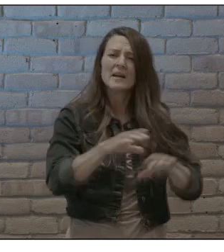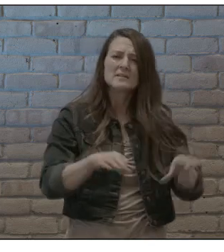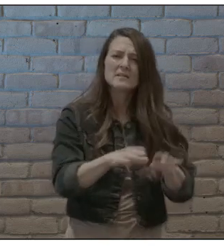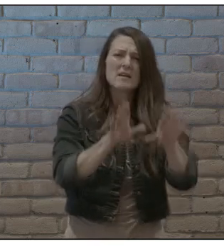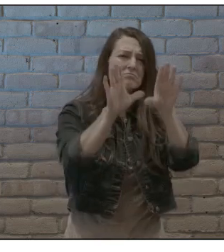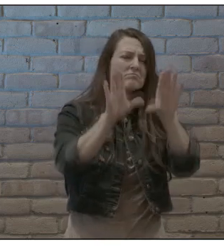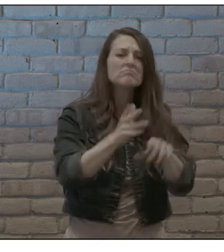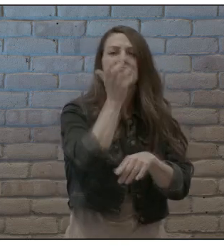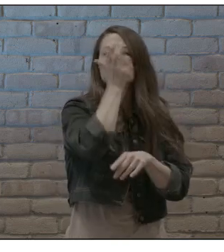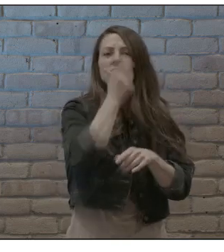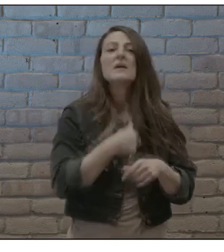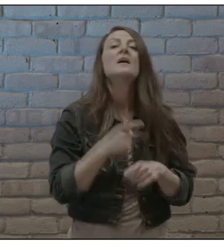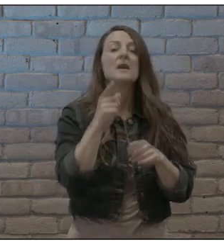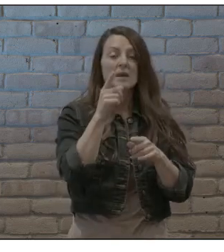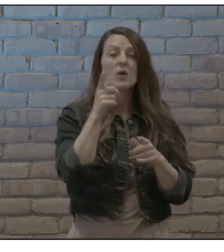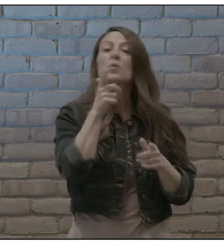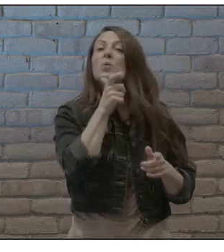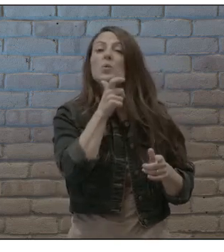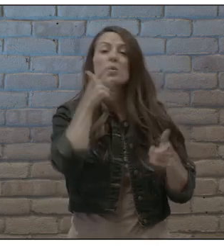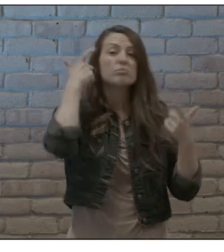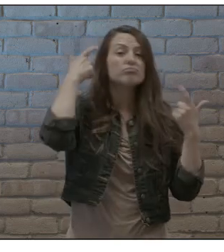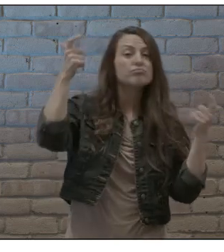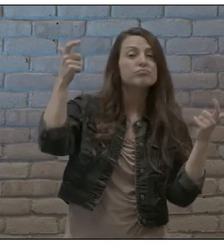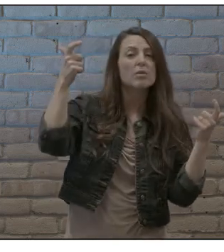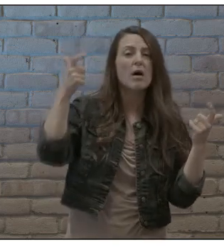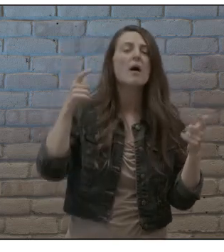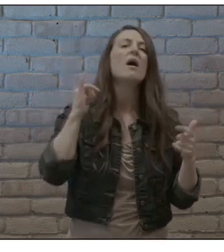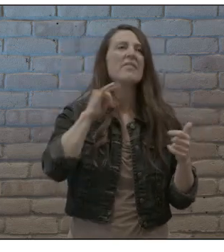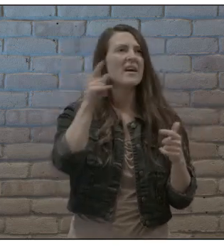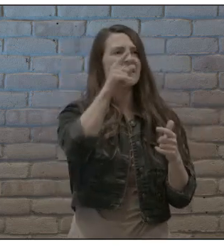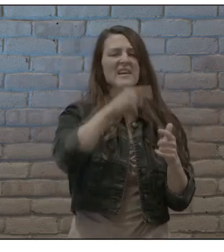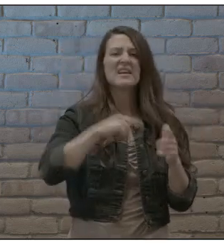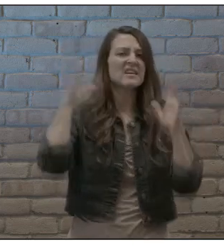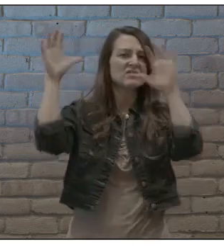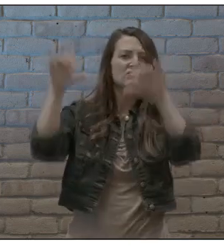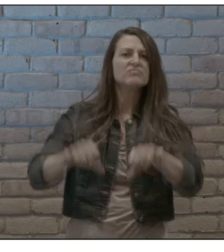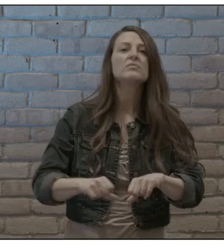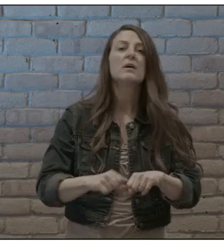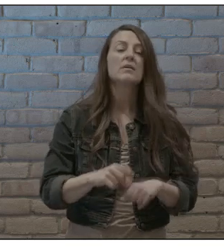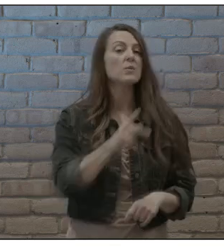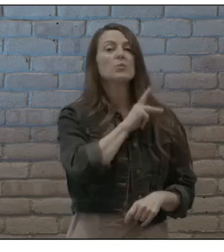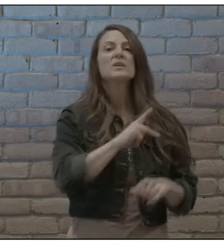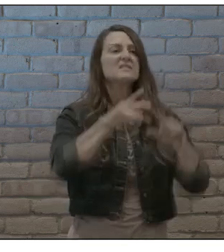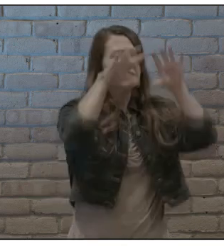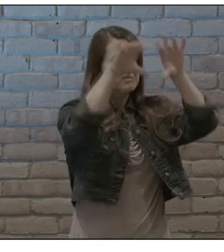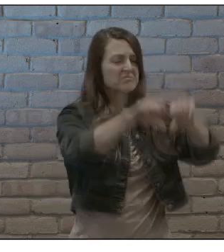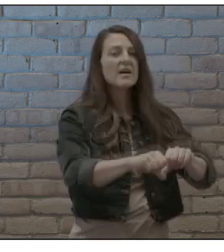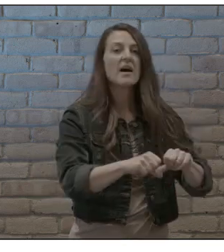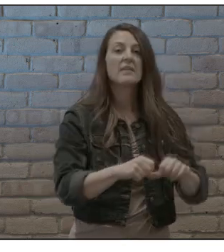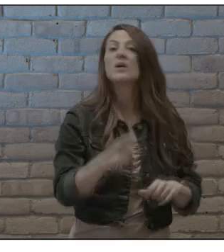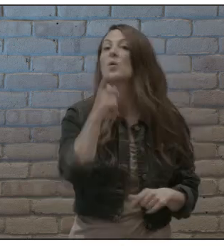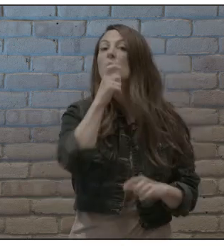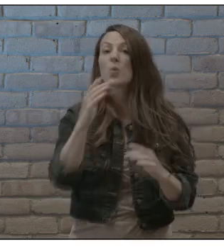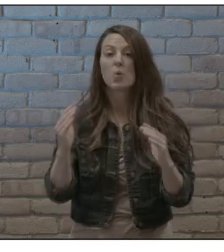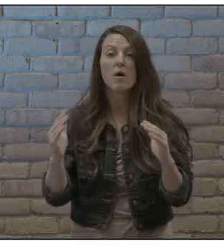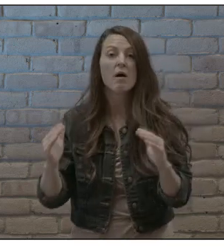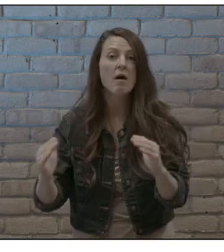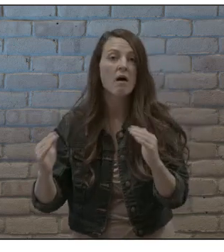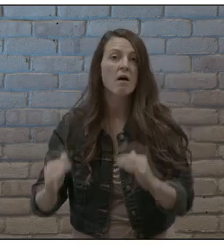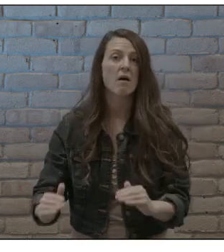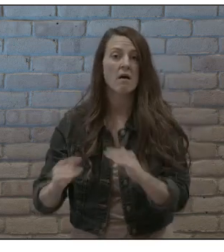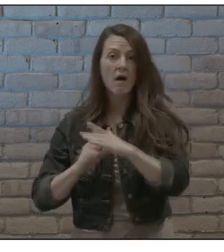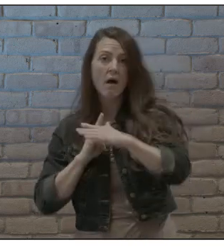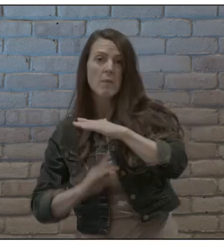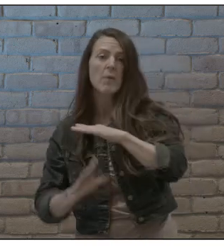proud and haughty ones. He has brought down princes from their thrones and exalted the humble. He has filled the hungry with